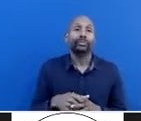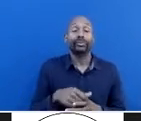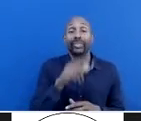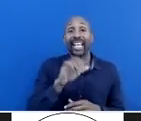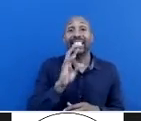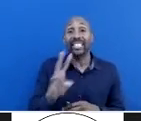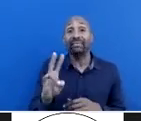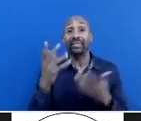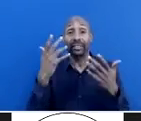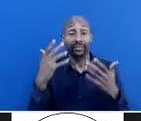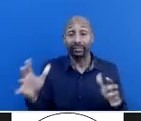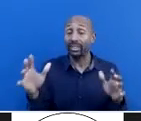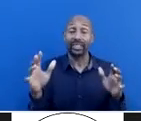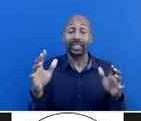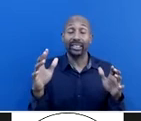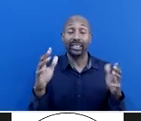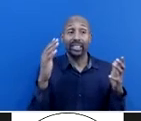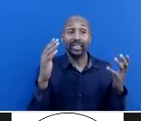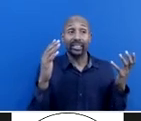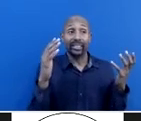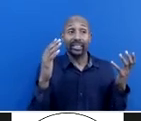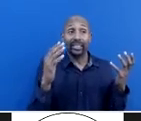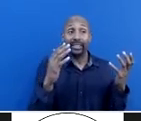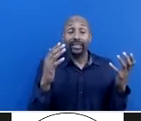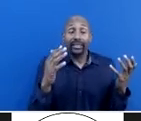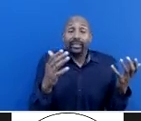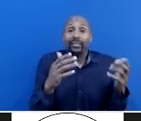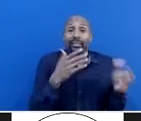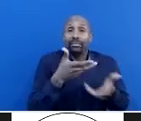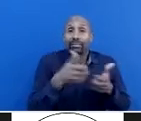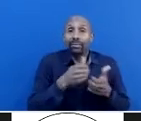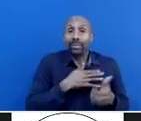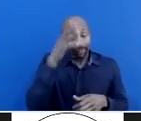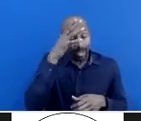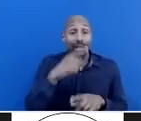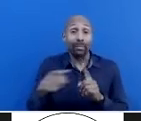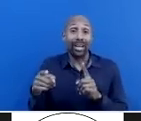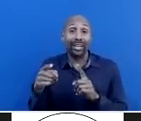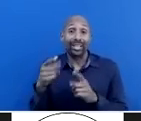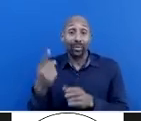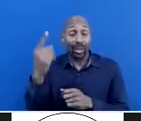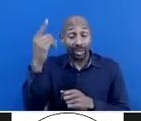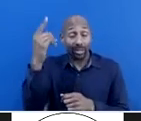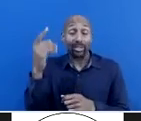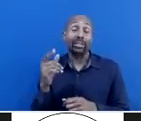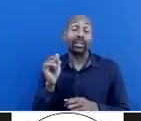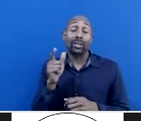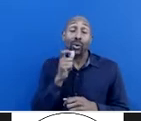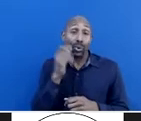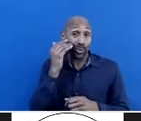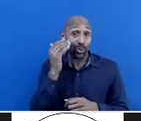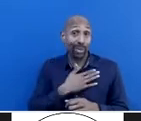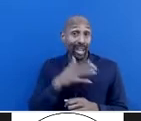father will tell you that every one of my hand gestures, every one of my vocal patterns, the way that I stand